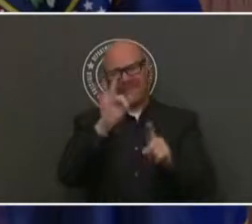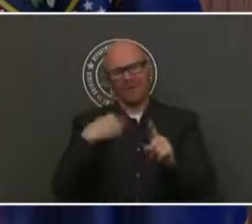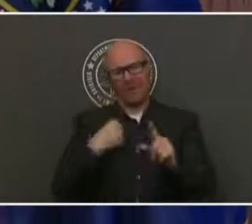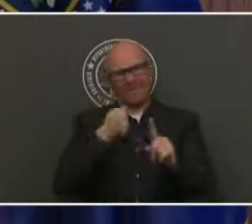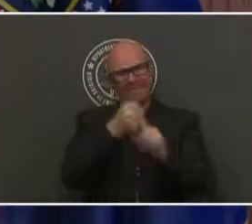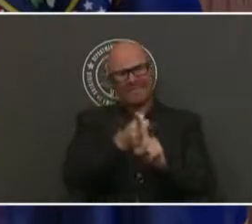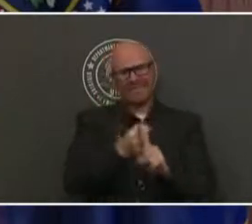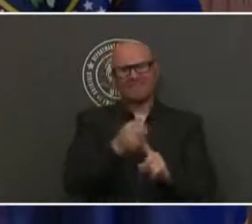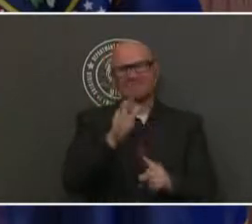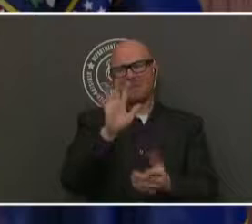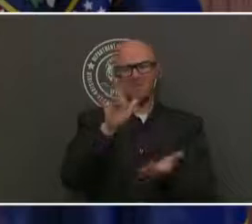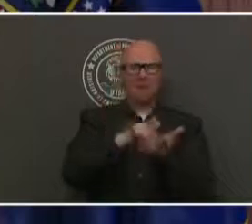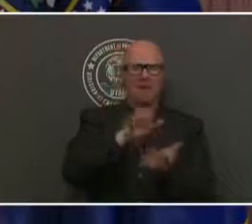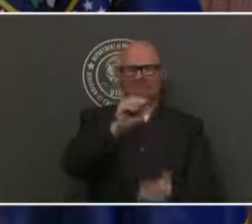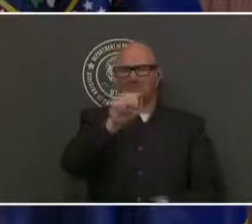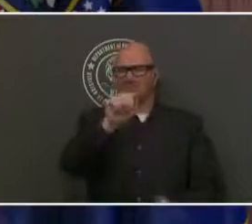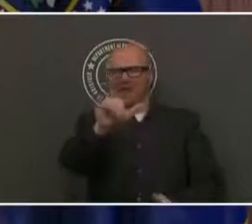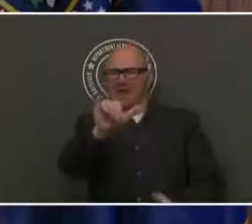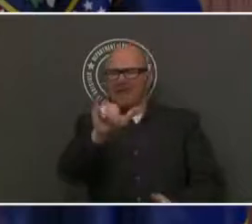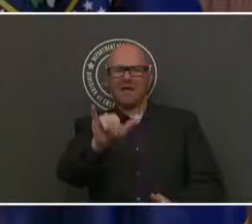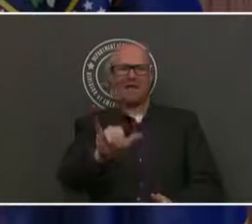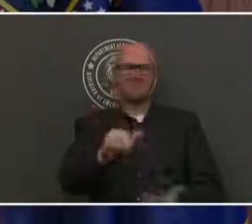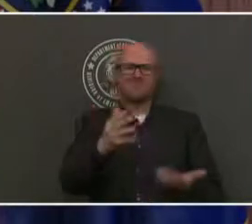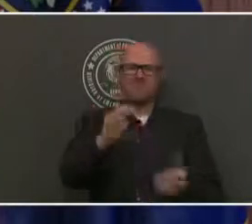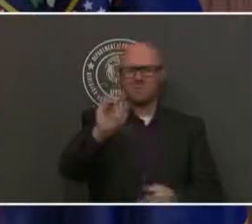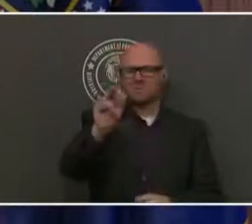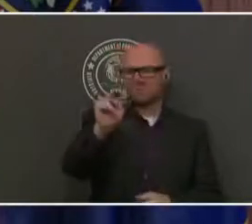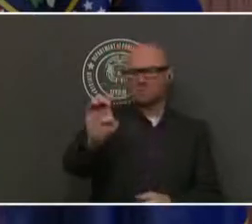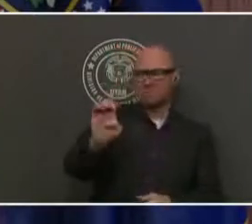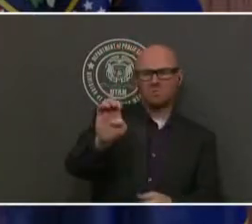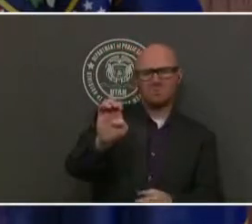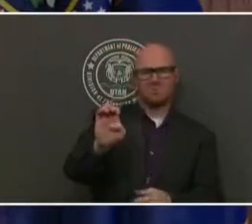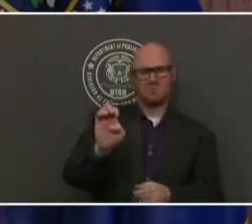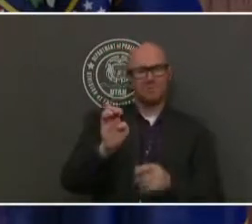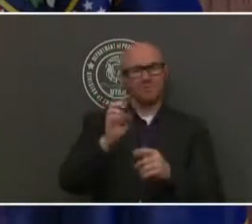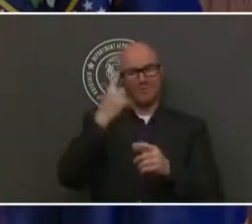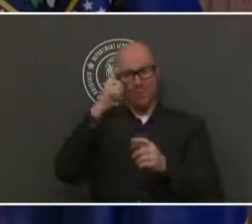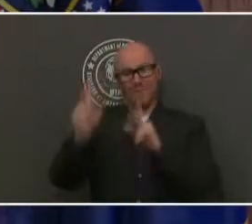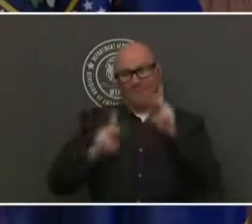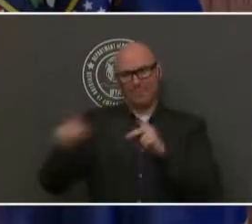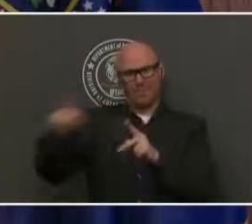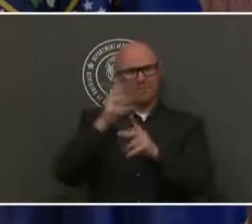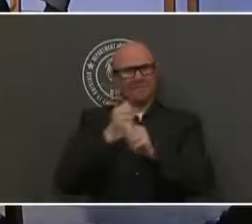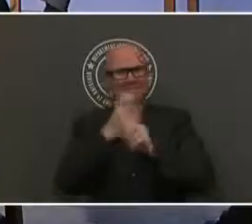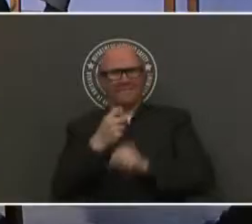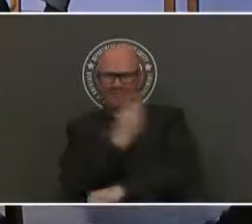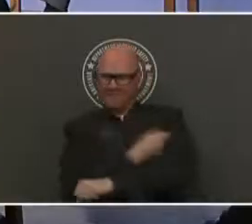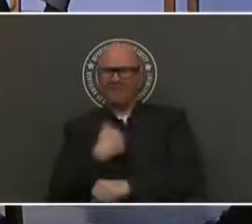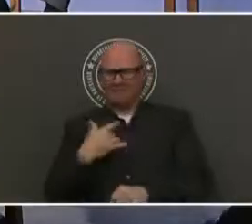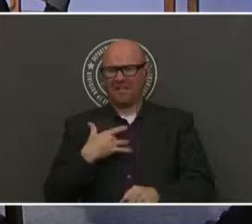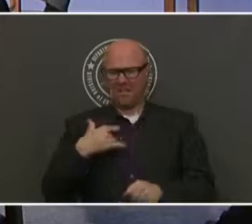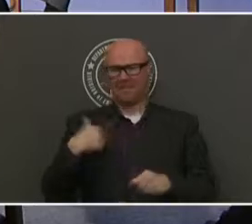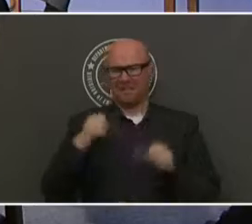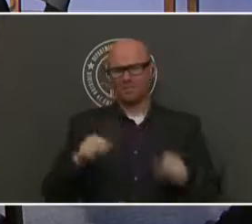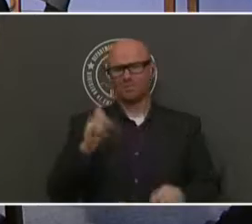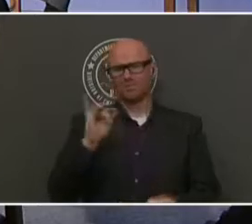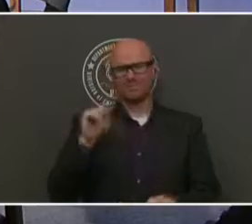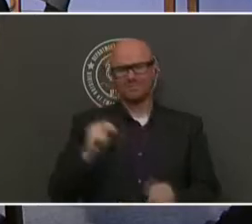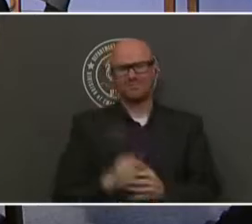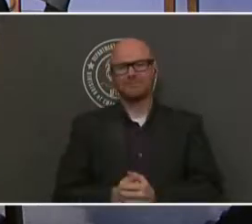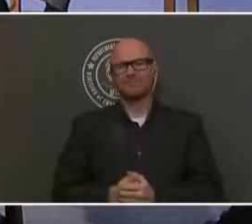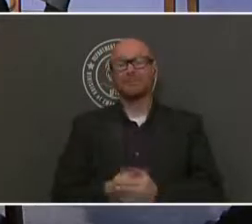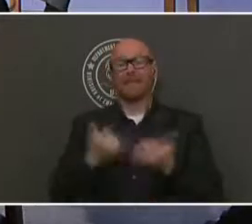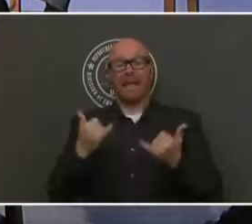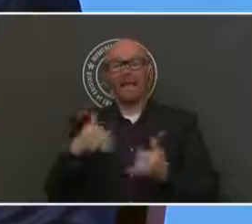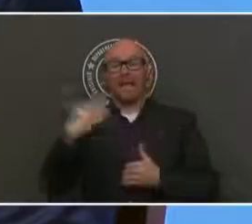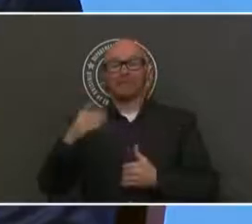mid-May timeframe and get that many vaccines into arms, then we're in good shape. Do you think we're going to be able to reach